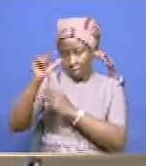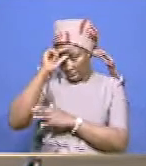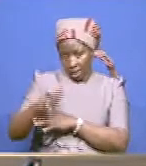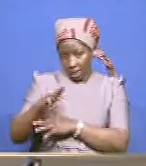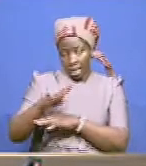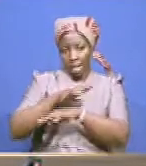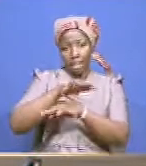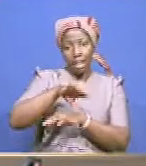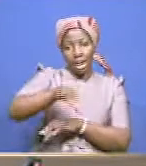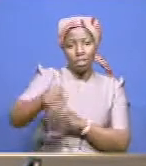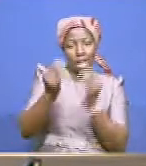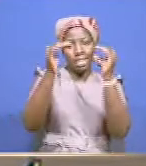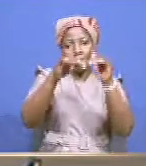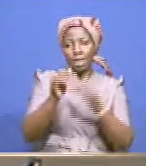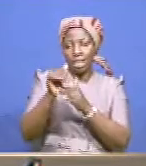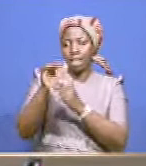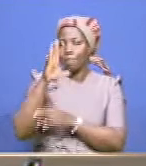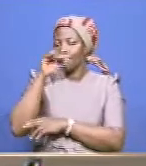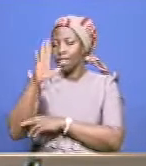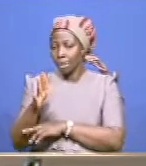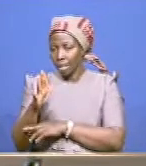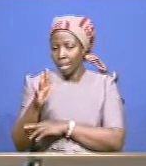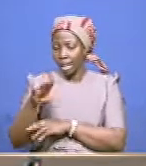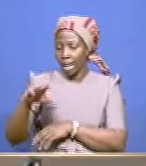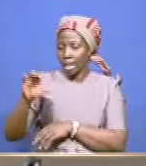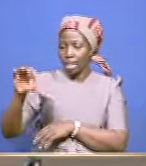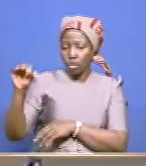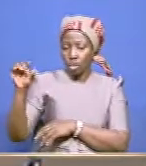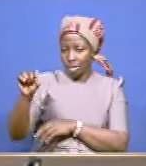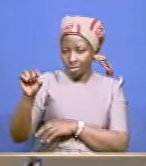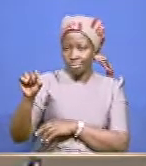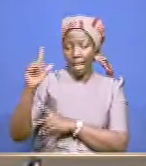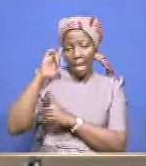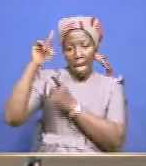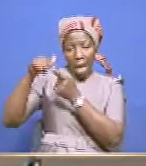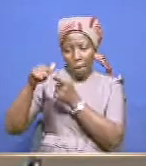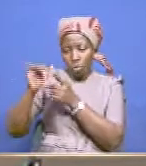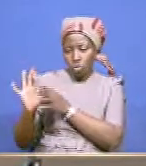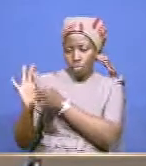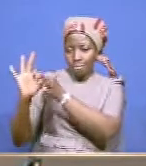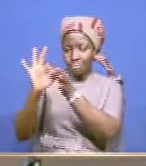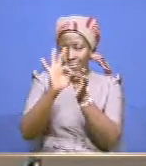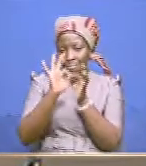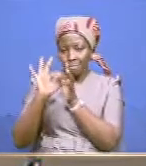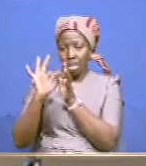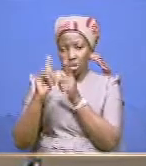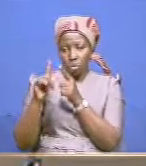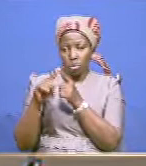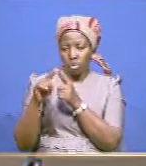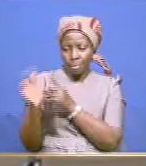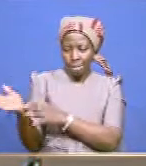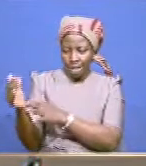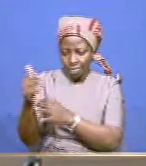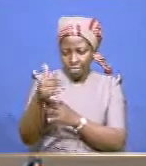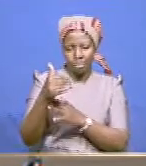county assembly led by the speakers. Yes. So the Council of Governors tend to come together mm-hmm, to harmonize their views and things and